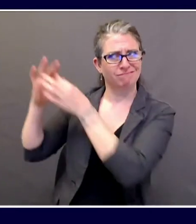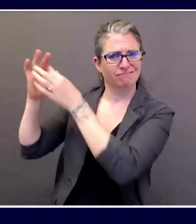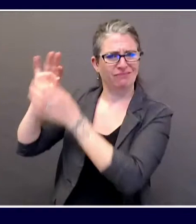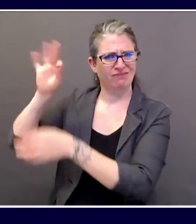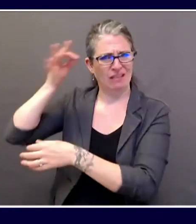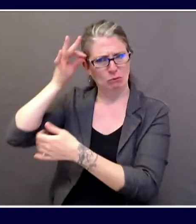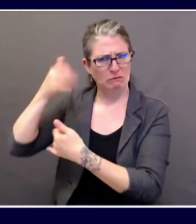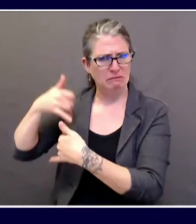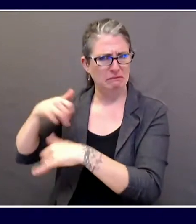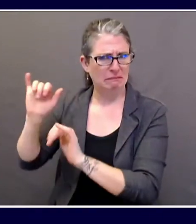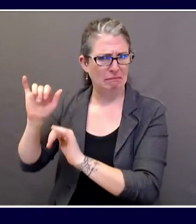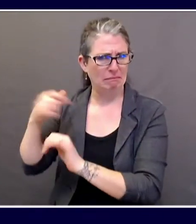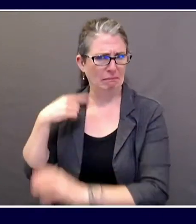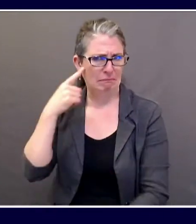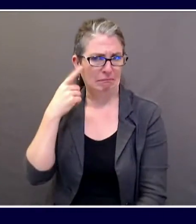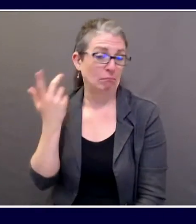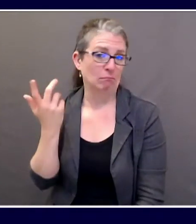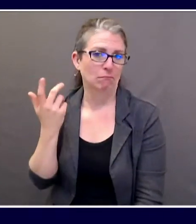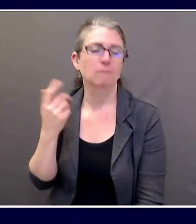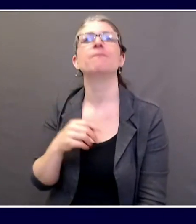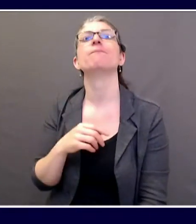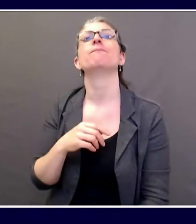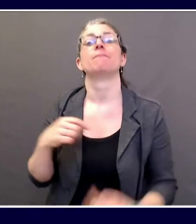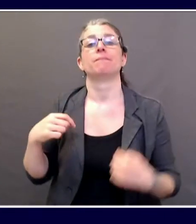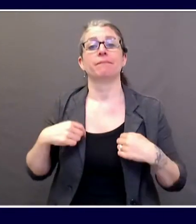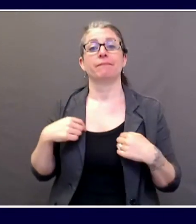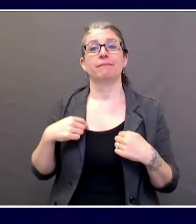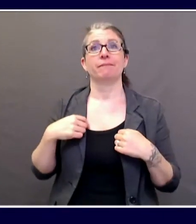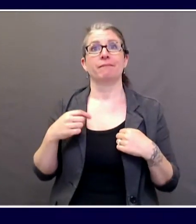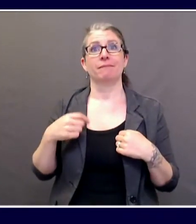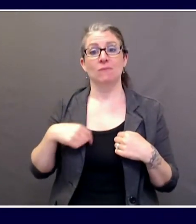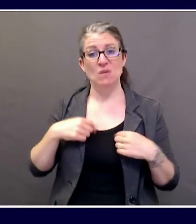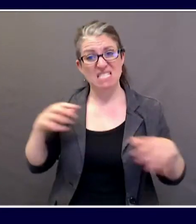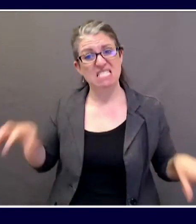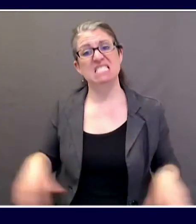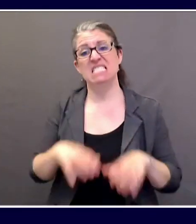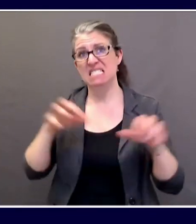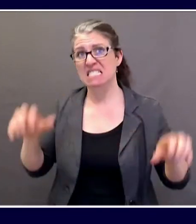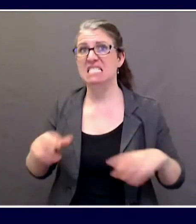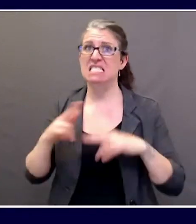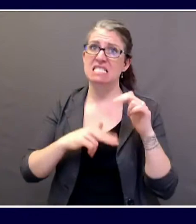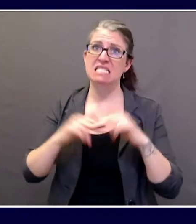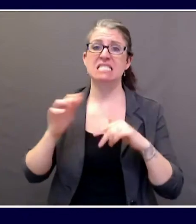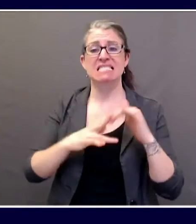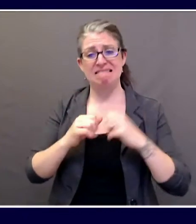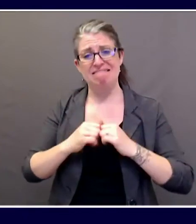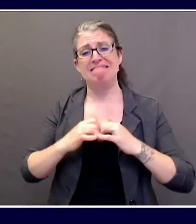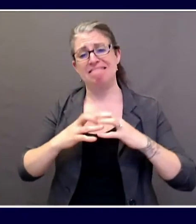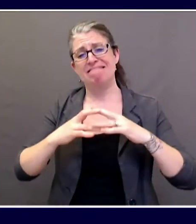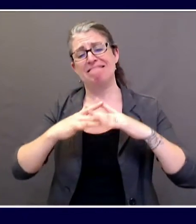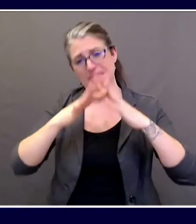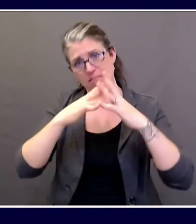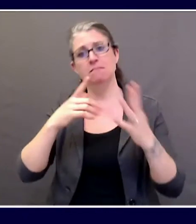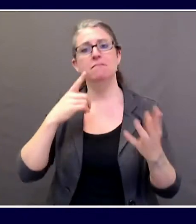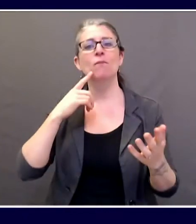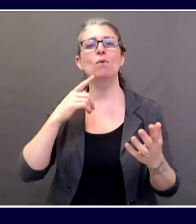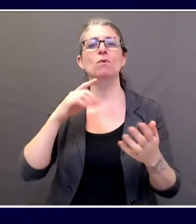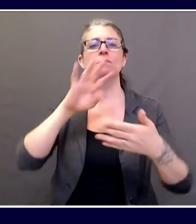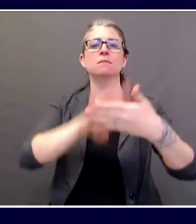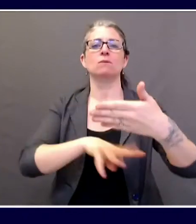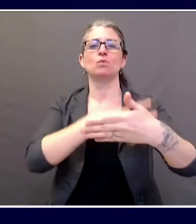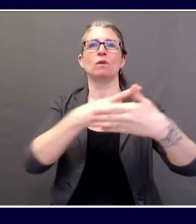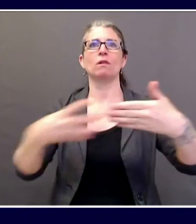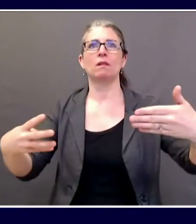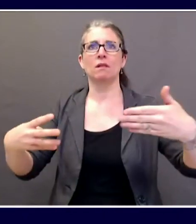Maine's investment, first of all, in our scheduling platform, it's not over. We are starting to use it for actual scheduling in the coming